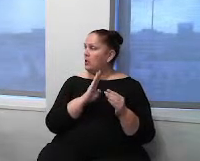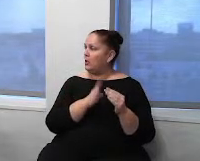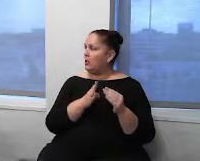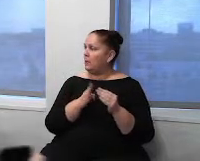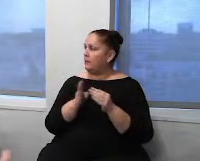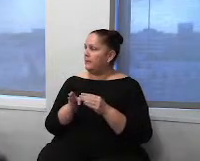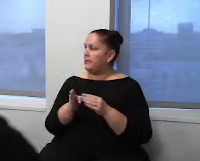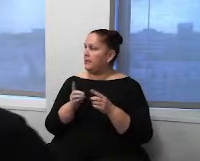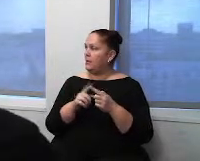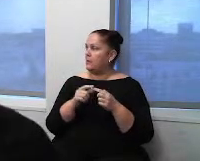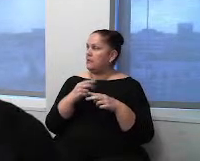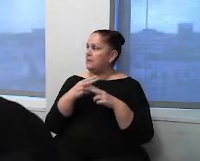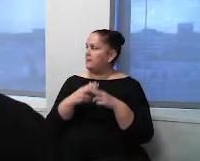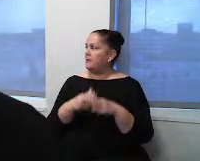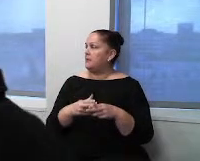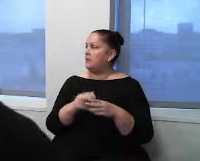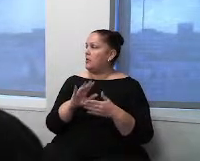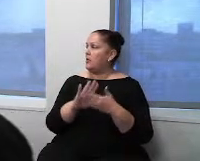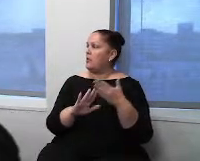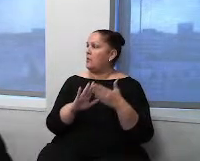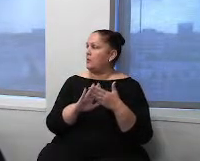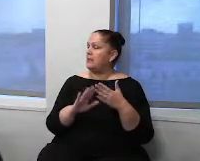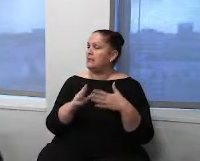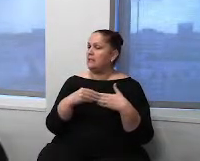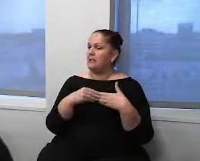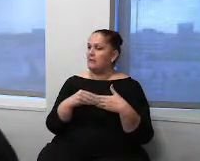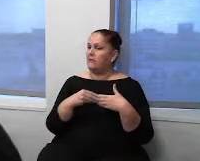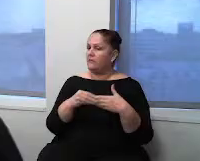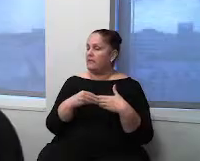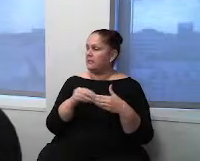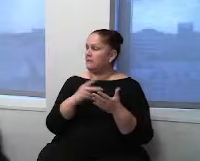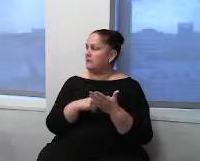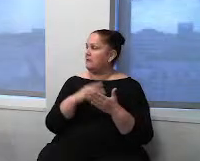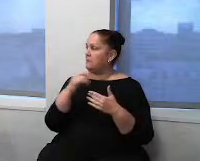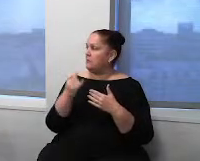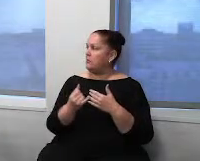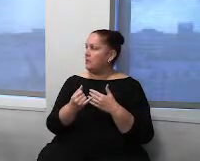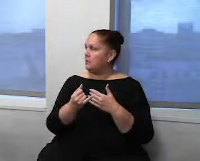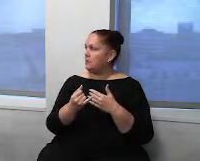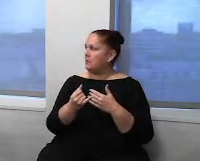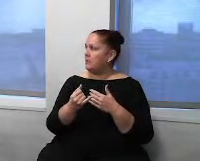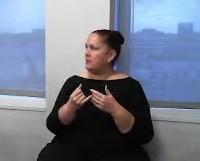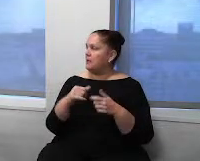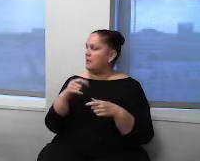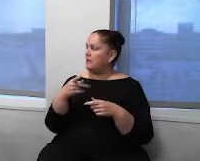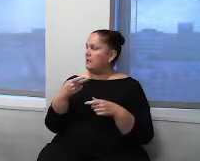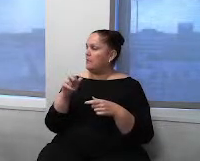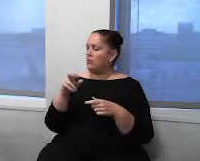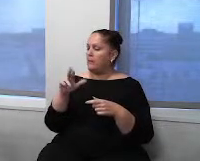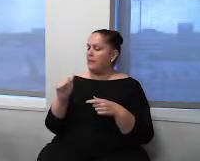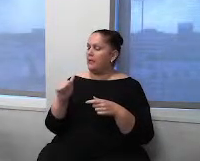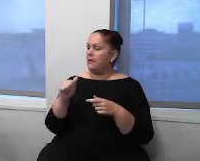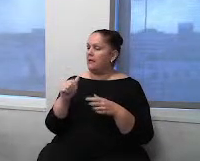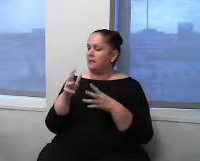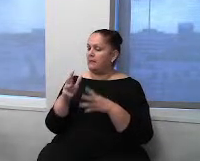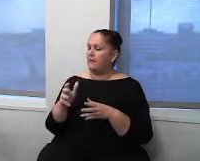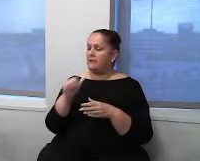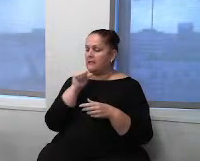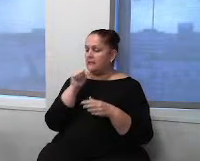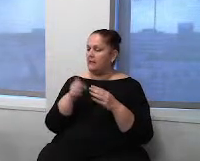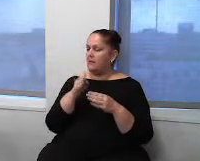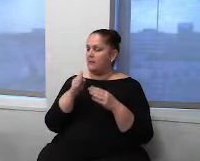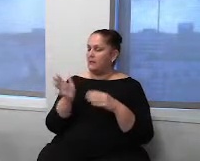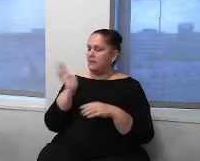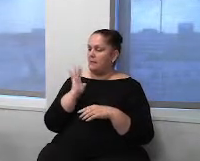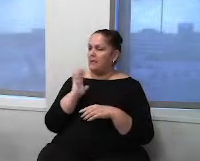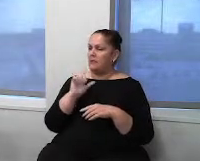includes completing what has been called operational flexibility projects that PREPA left